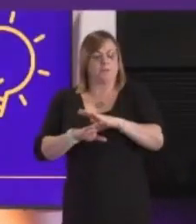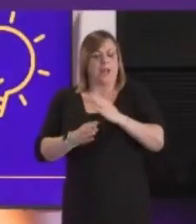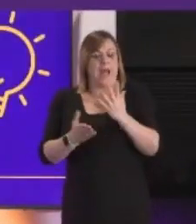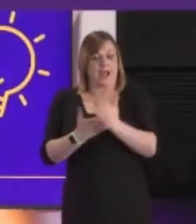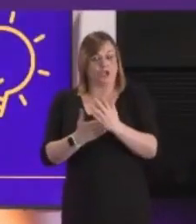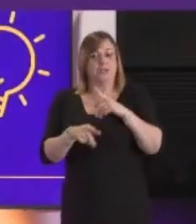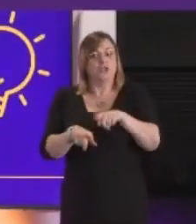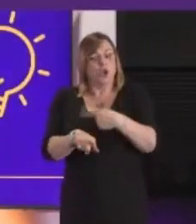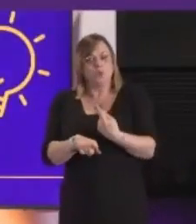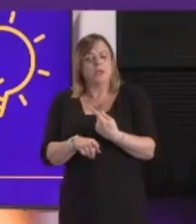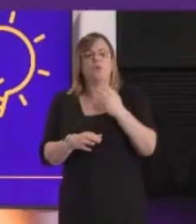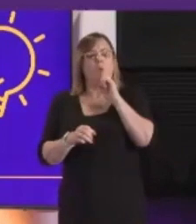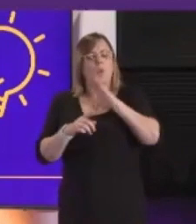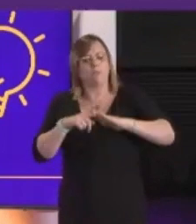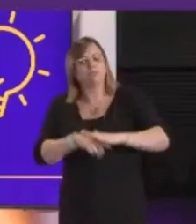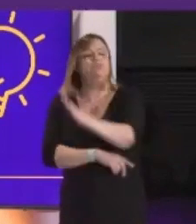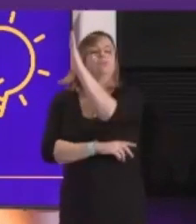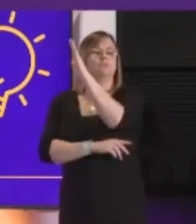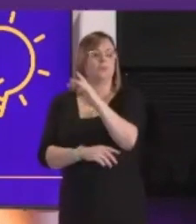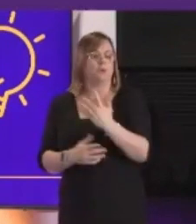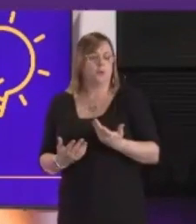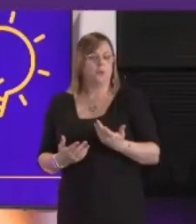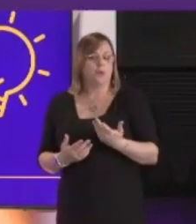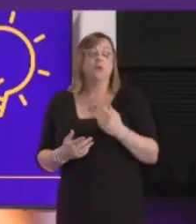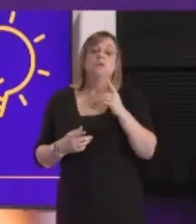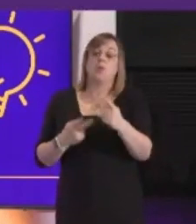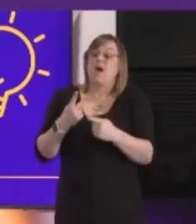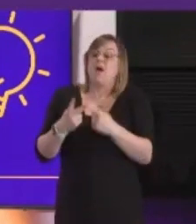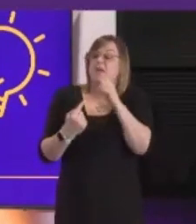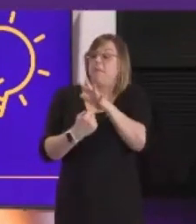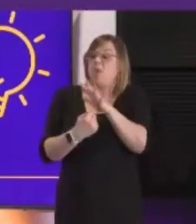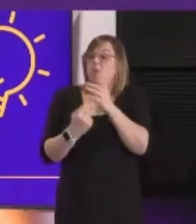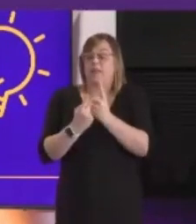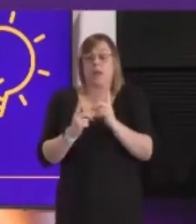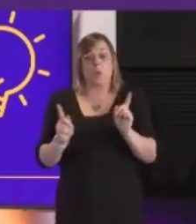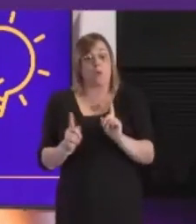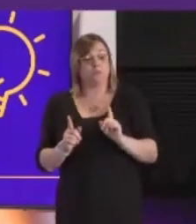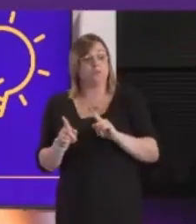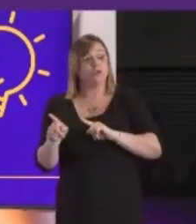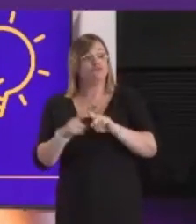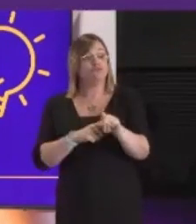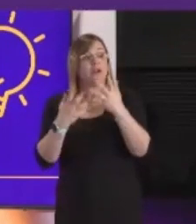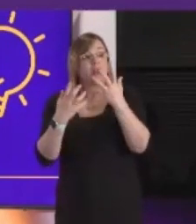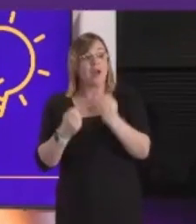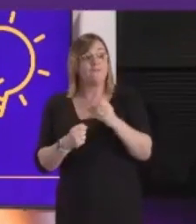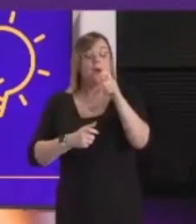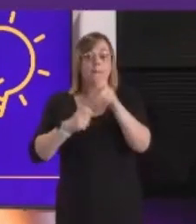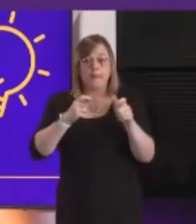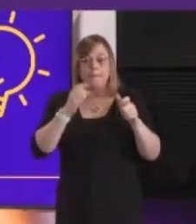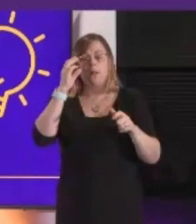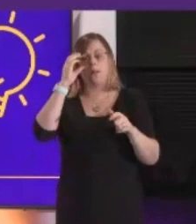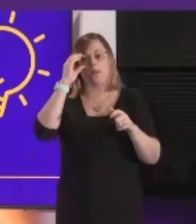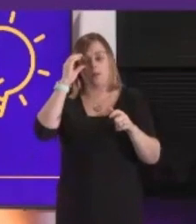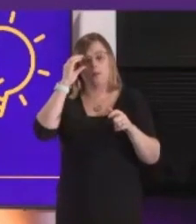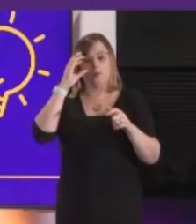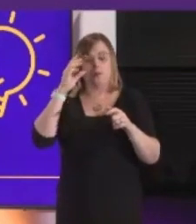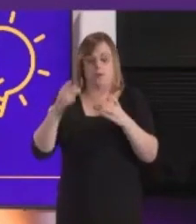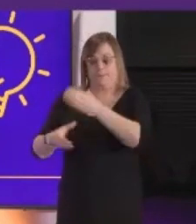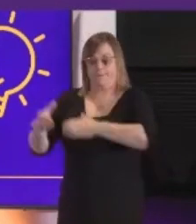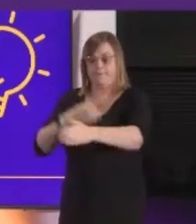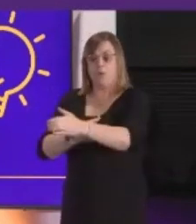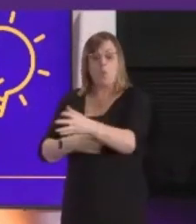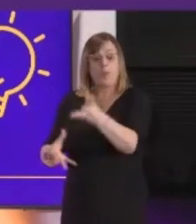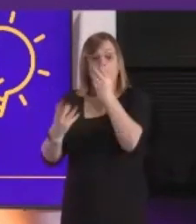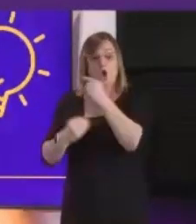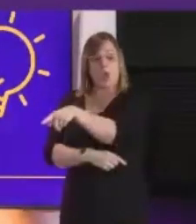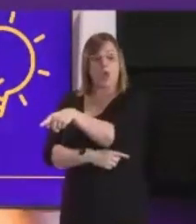going to progress us. And I think the other important thing is to try and have people walk in the shoes of the learner for a while,